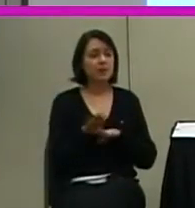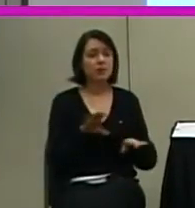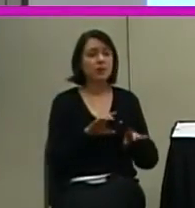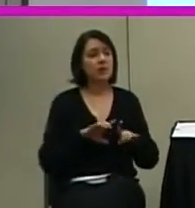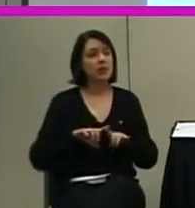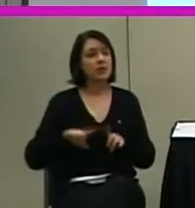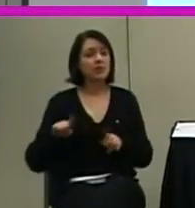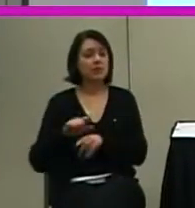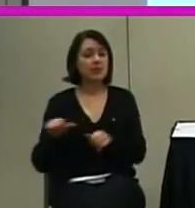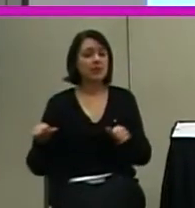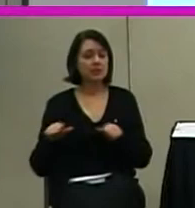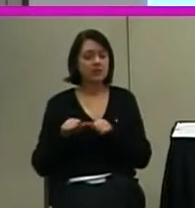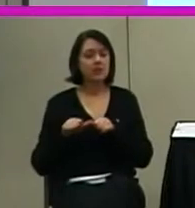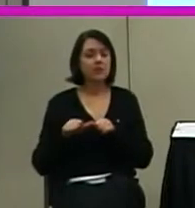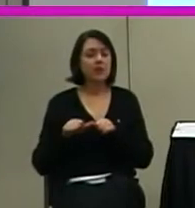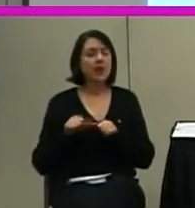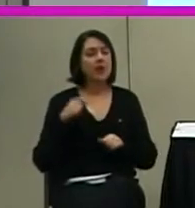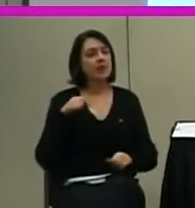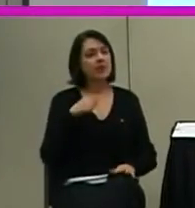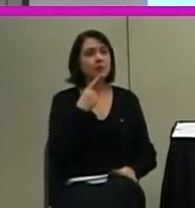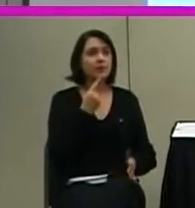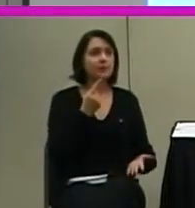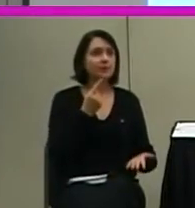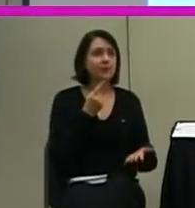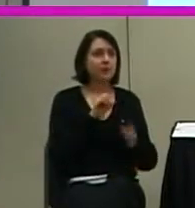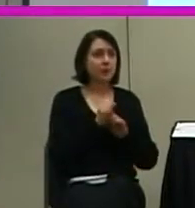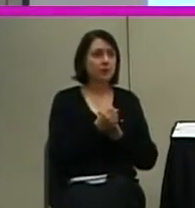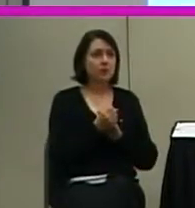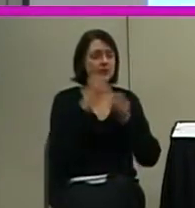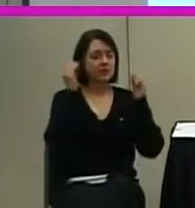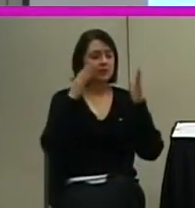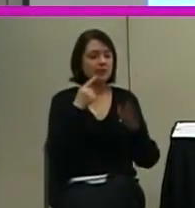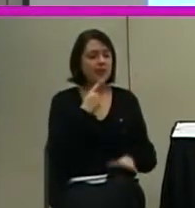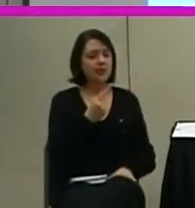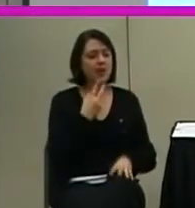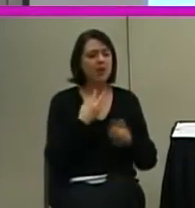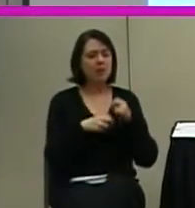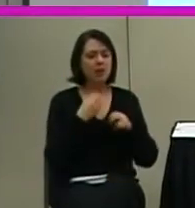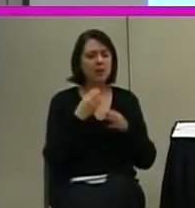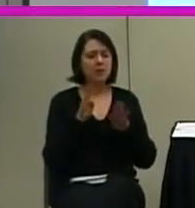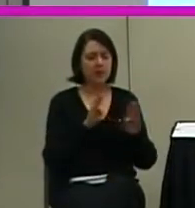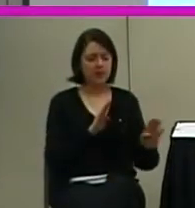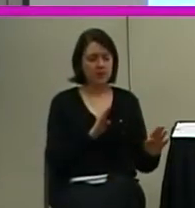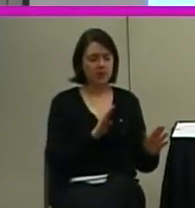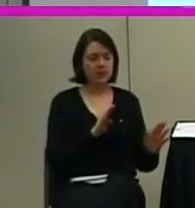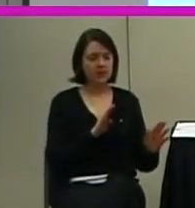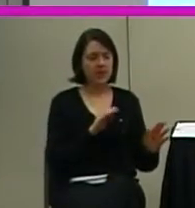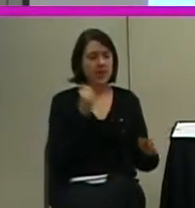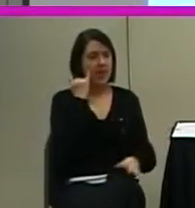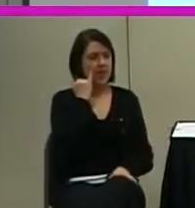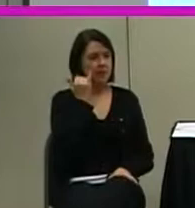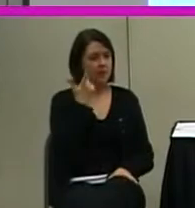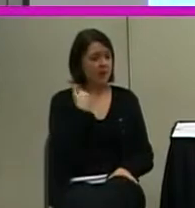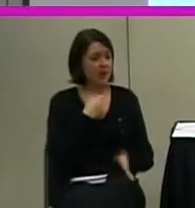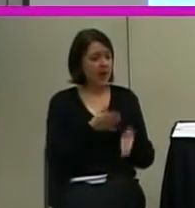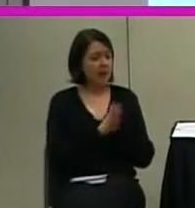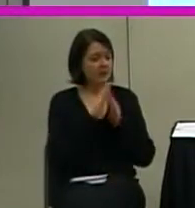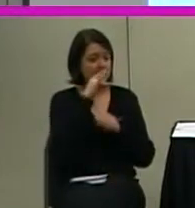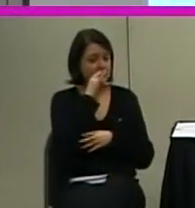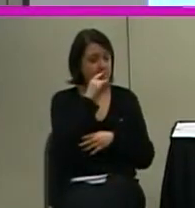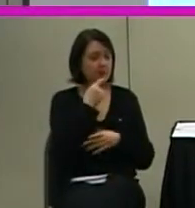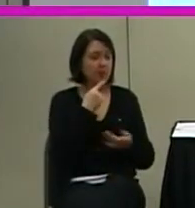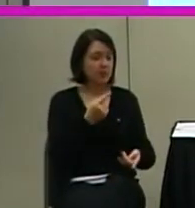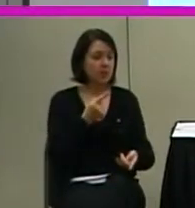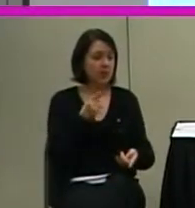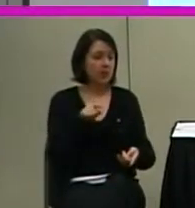else. So this one was, the teacher said, problem behavior was if we ask a kid, tell a